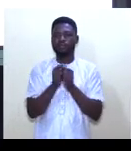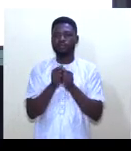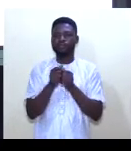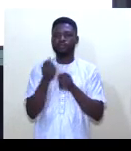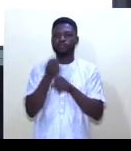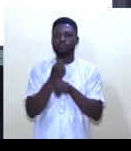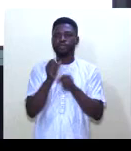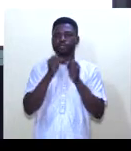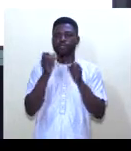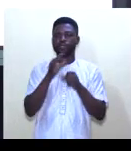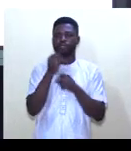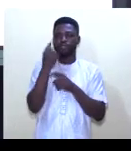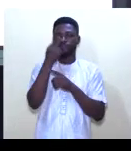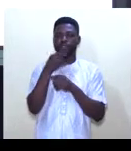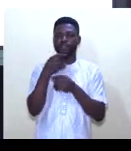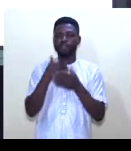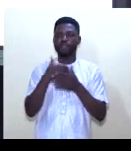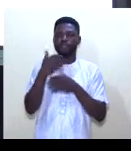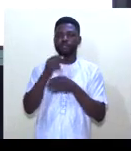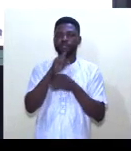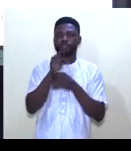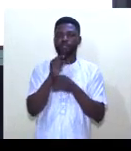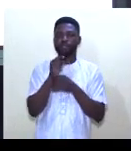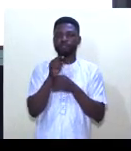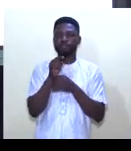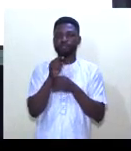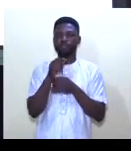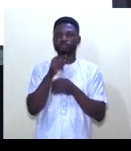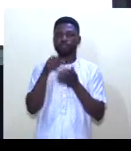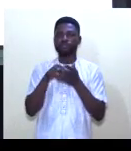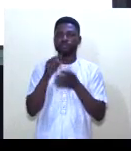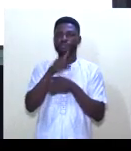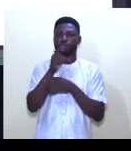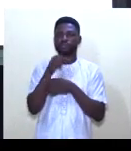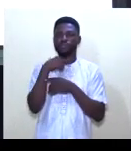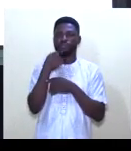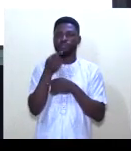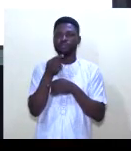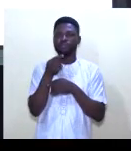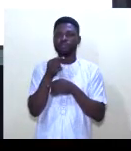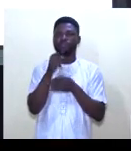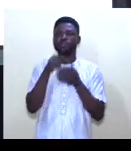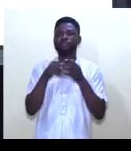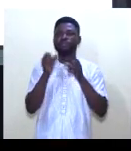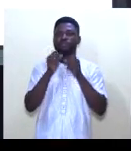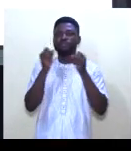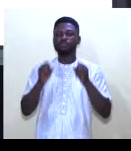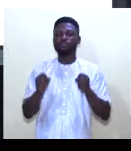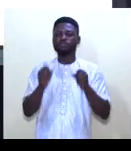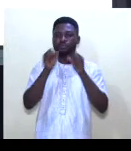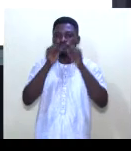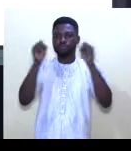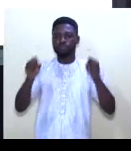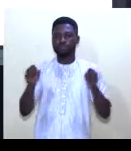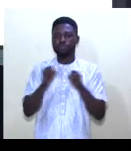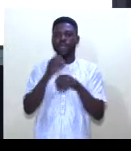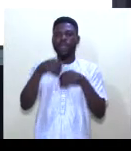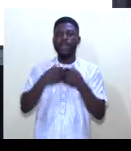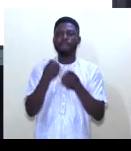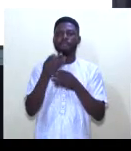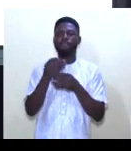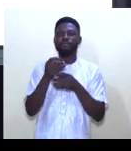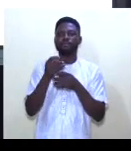And the flat part of a solid shape is a face. Let's see the next question. This question says, this is a square-based pyramid. How